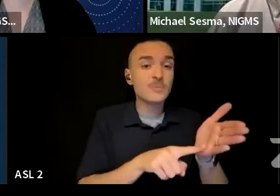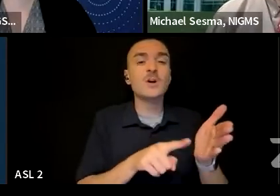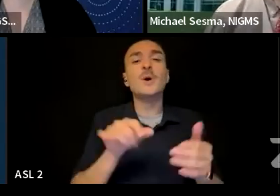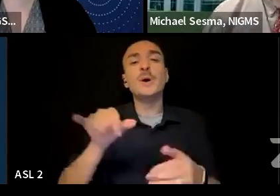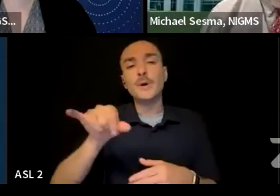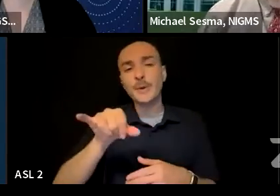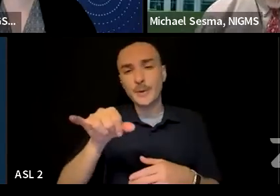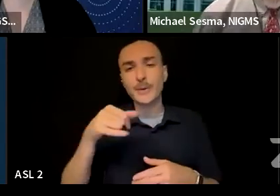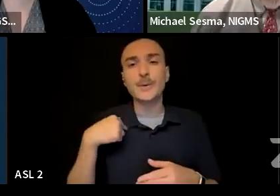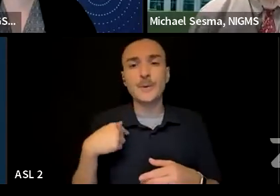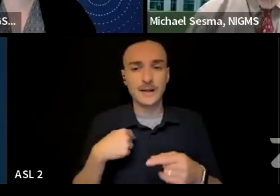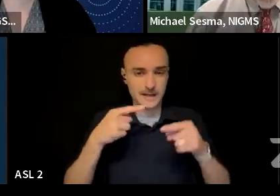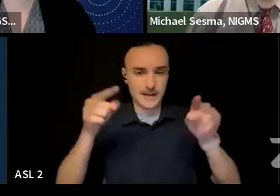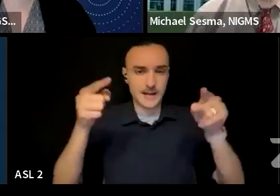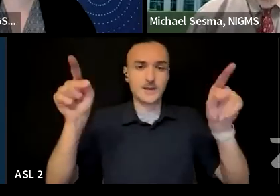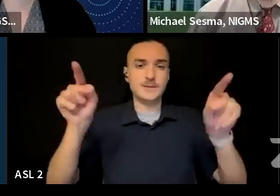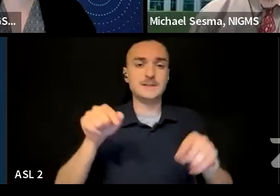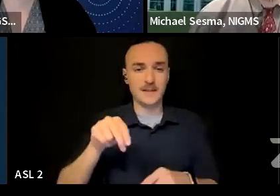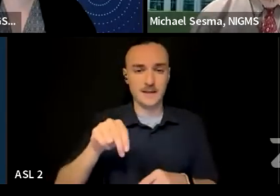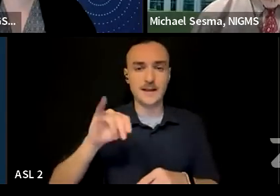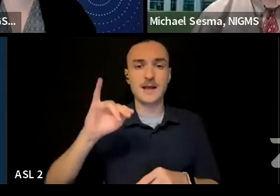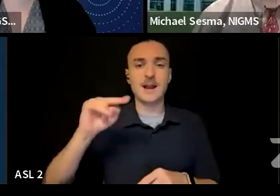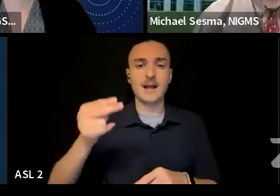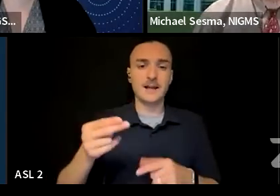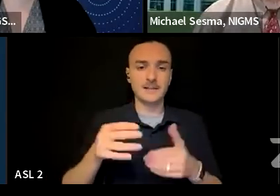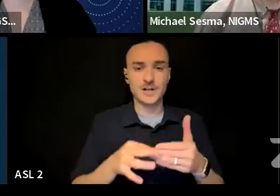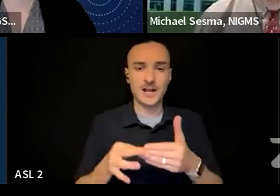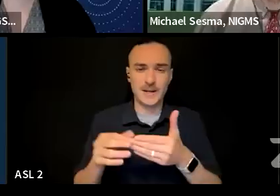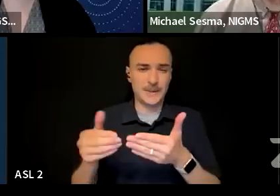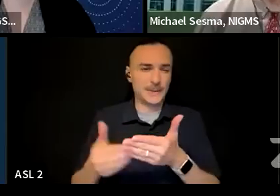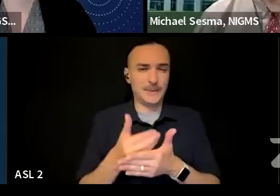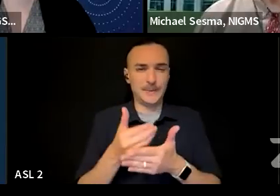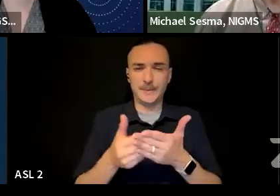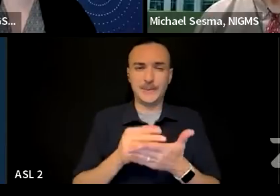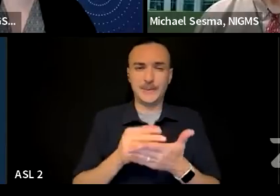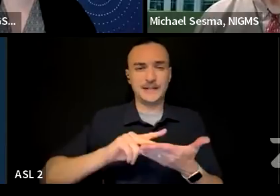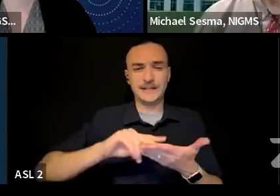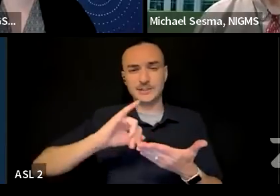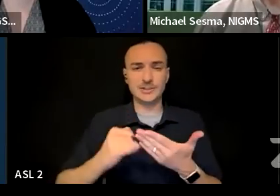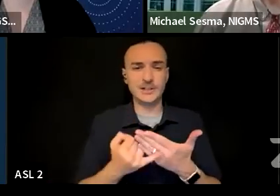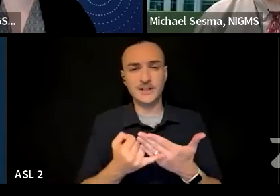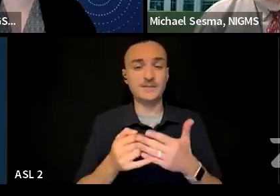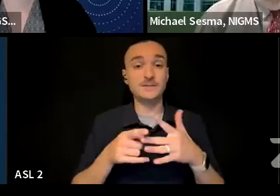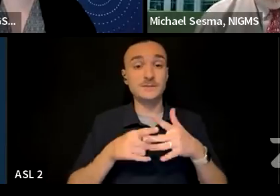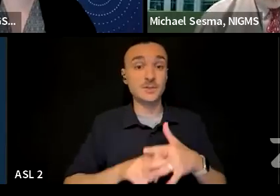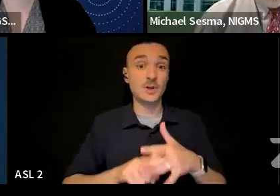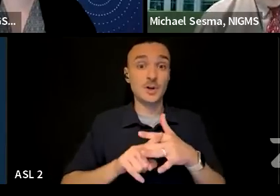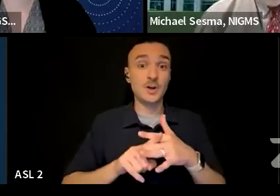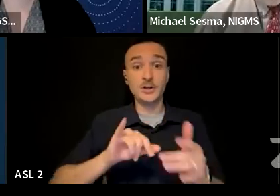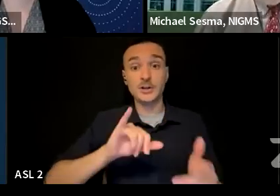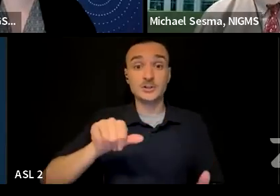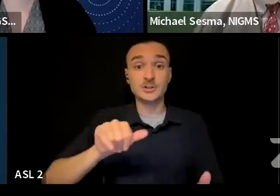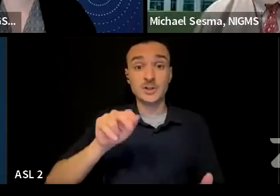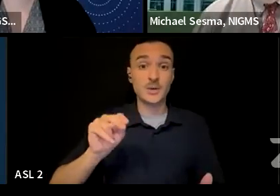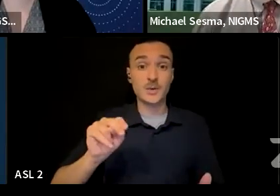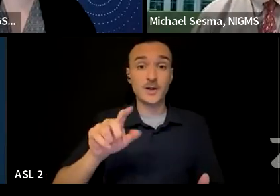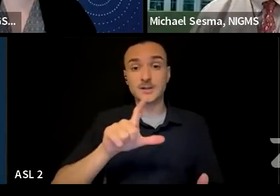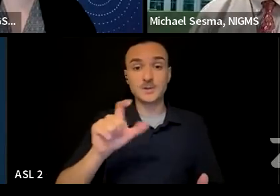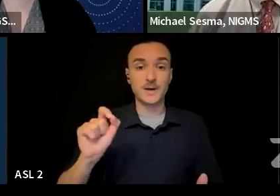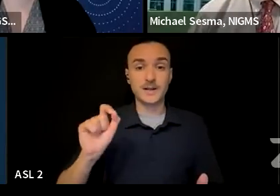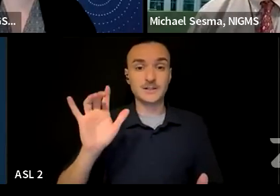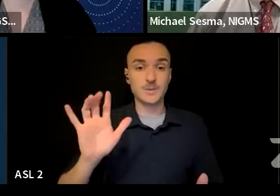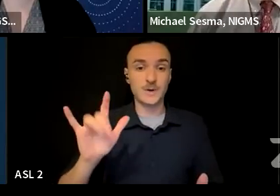the NIH Guide just recently a whole bunch of initiatives that are going to be effective for the January 2025 due dates and